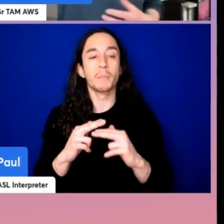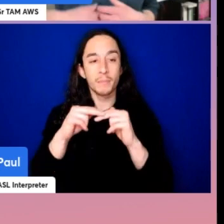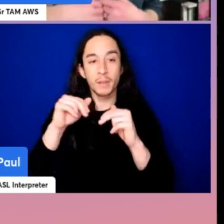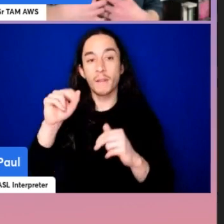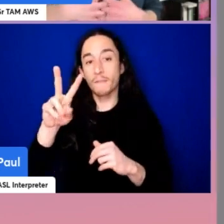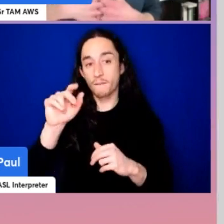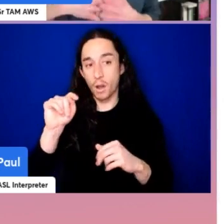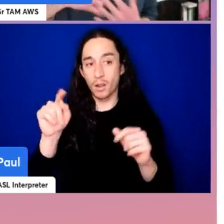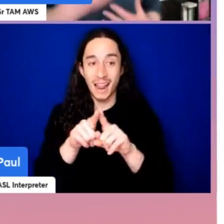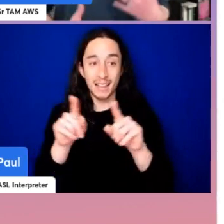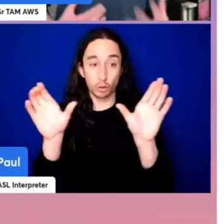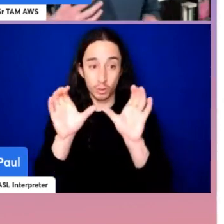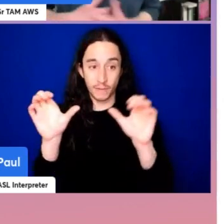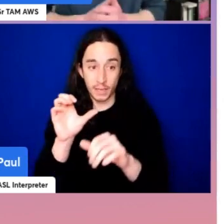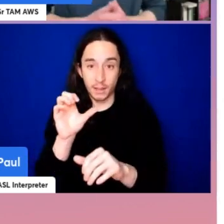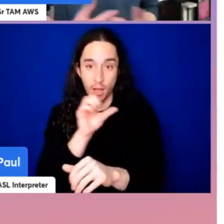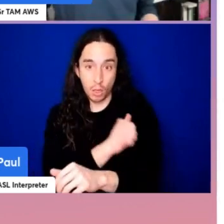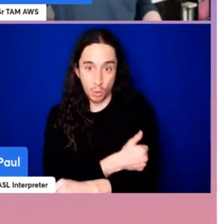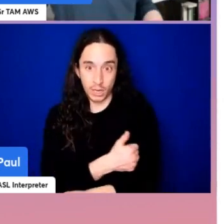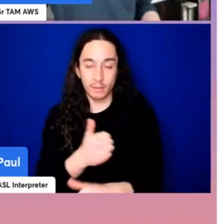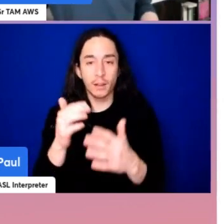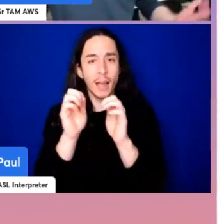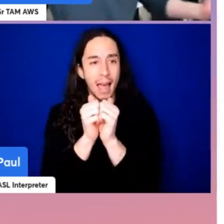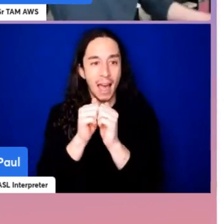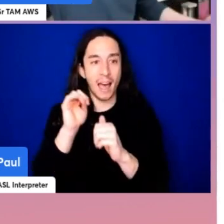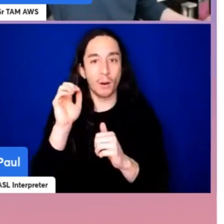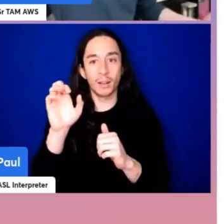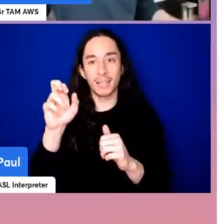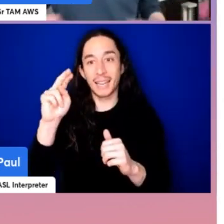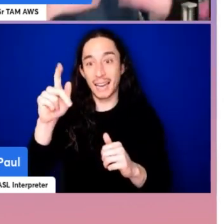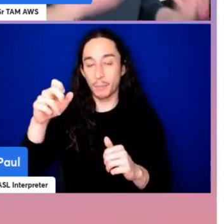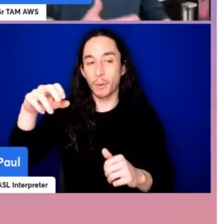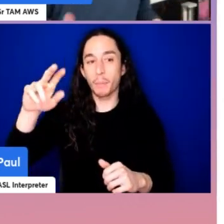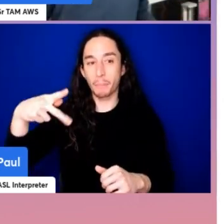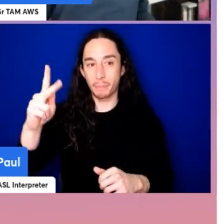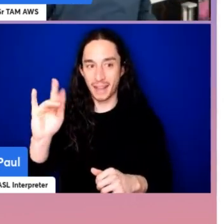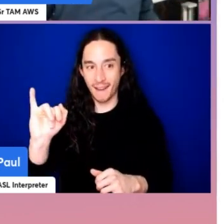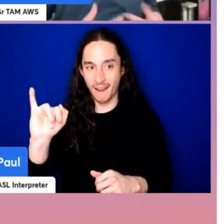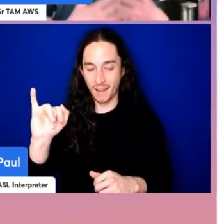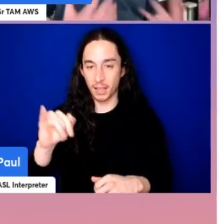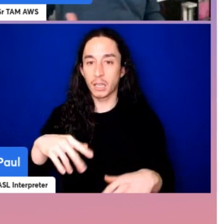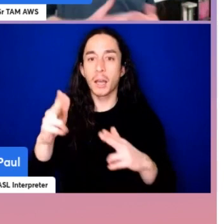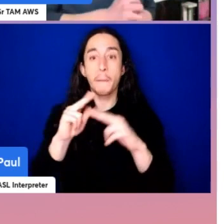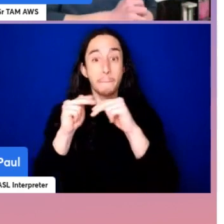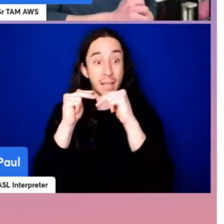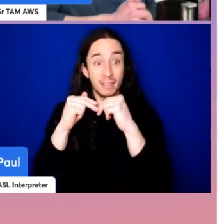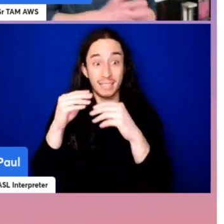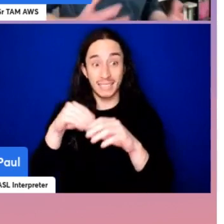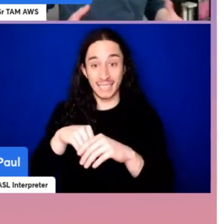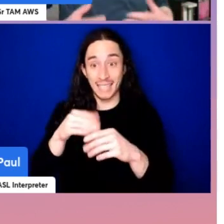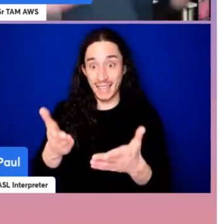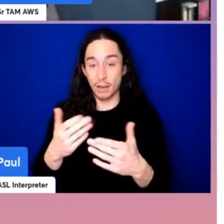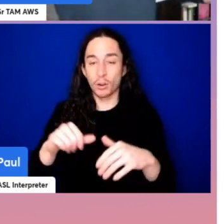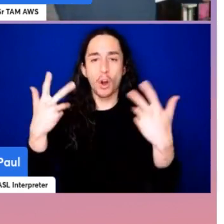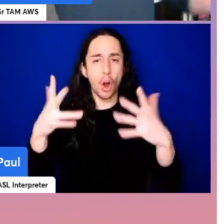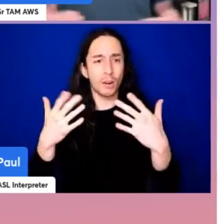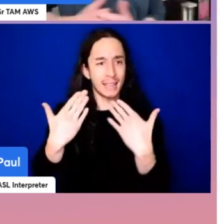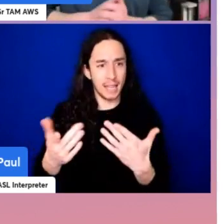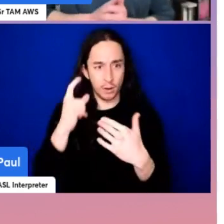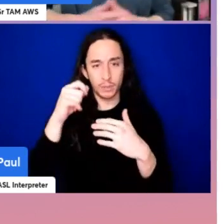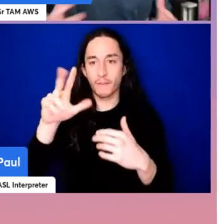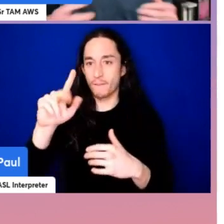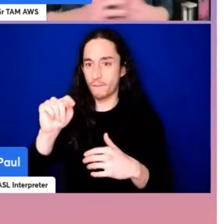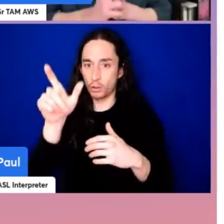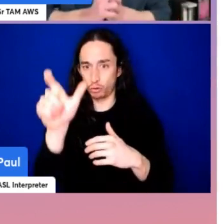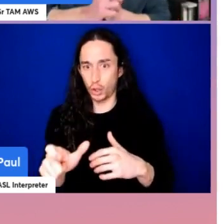certificate authority. And we're going to do that by enabling PKI. It's built in. It's already there because we've got the Vault server running. So yet